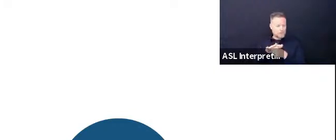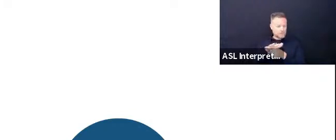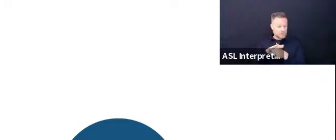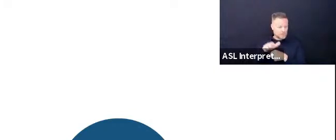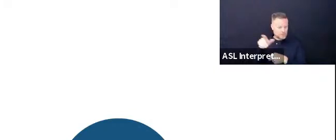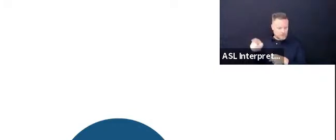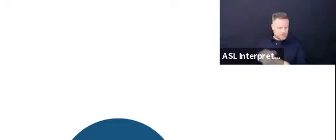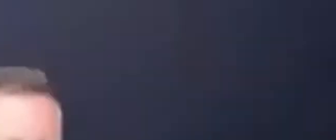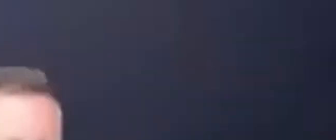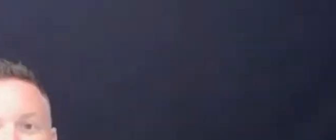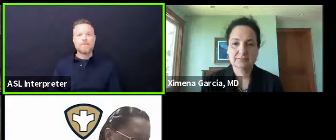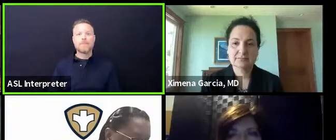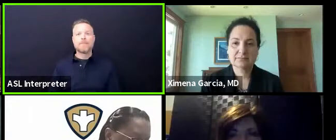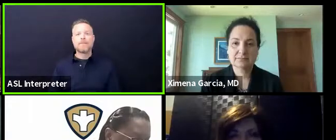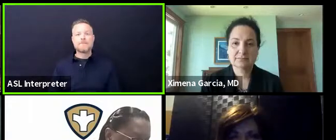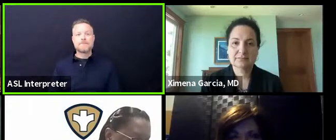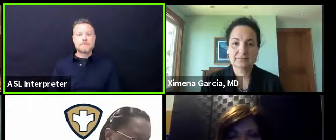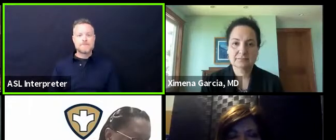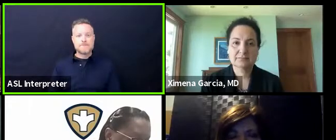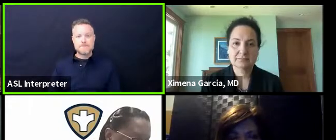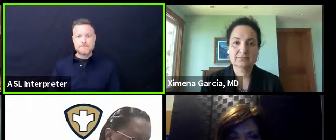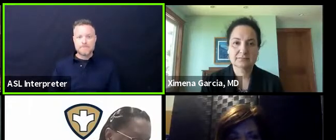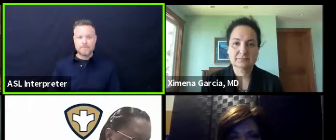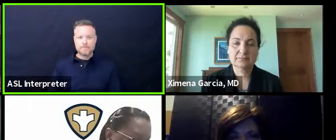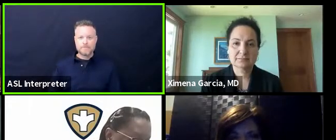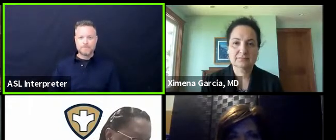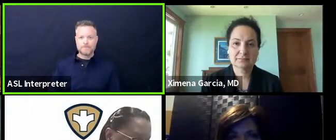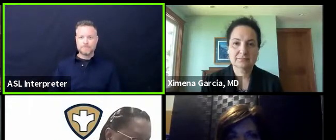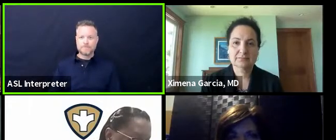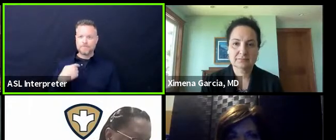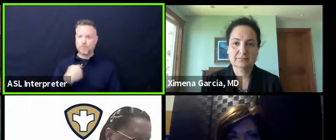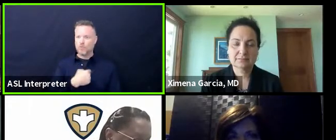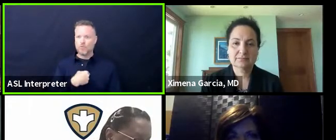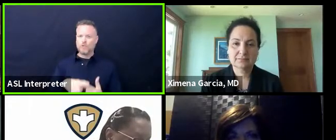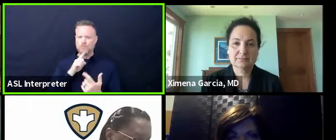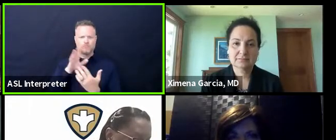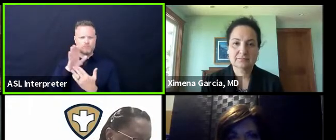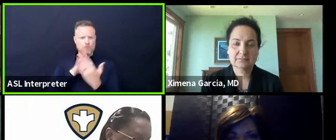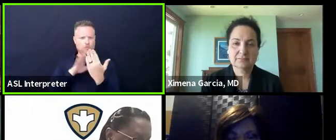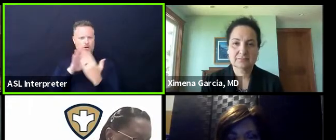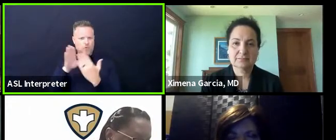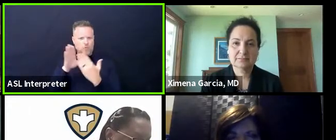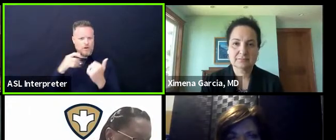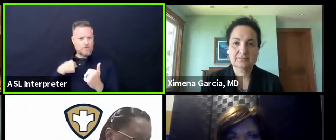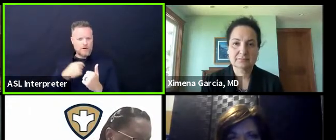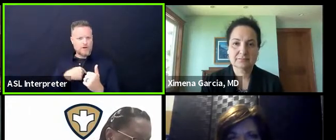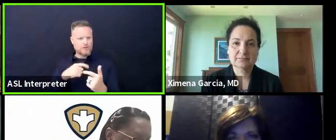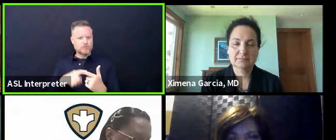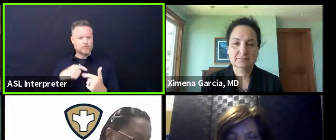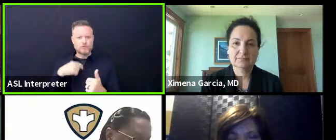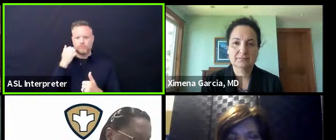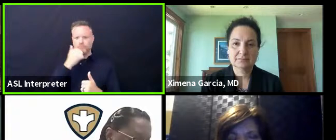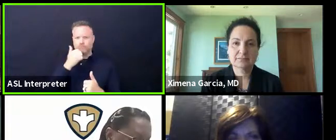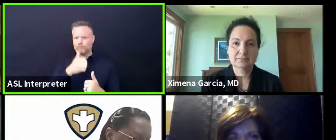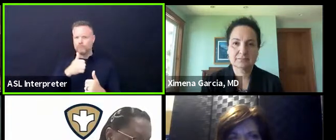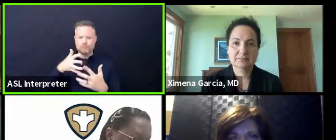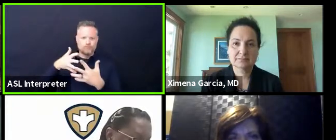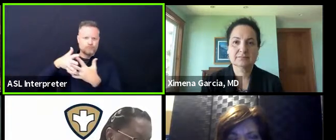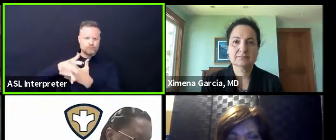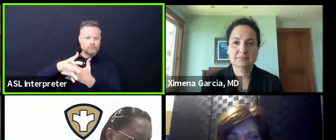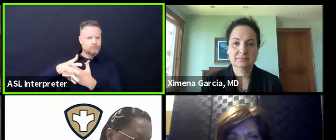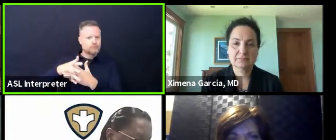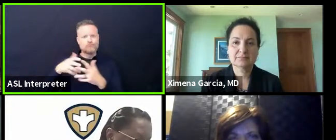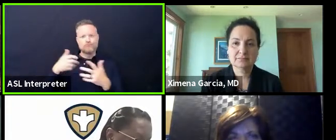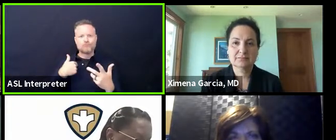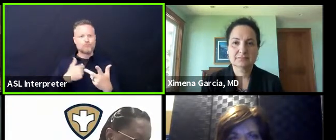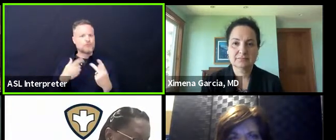but we're more face-to-face, one-on-one, grassroots is what we're doing or have been